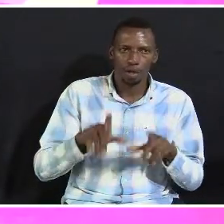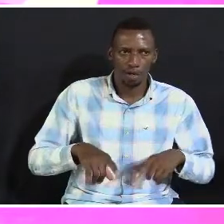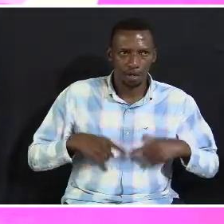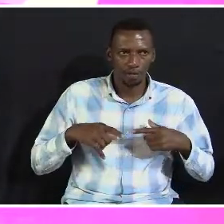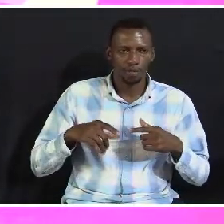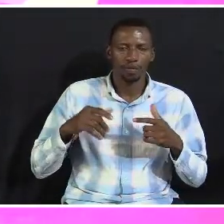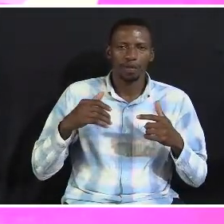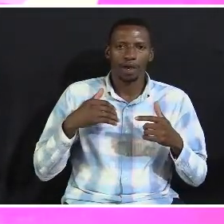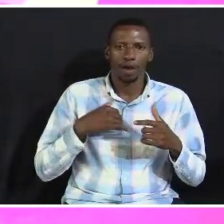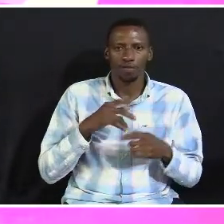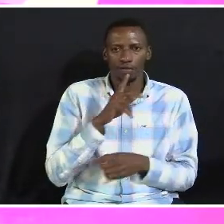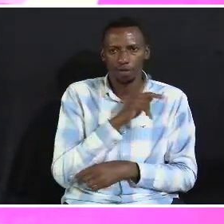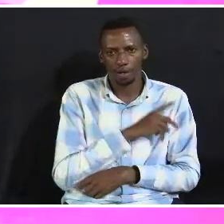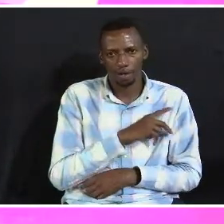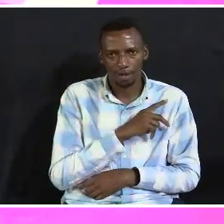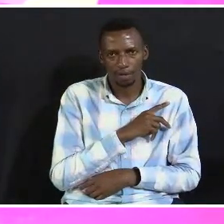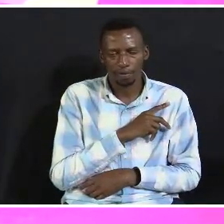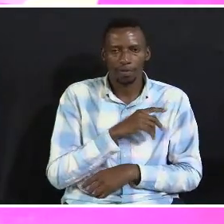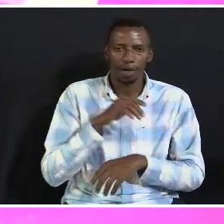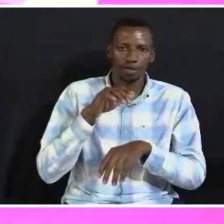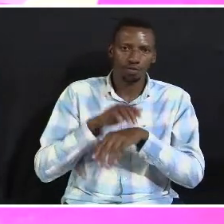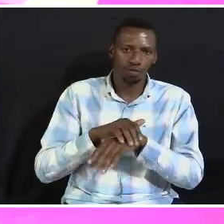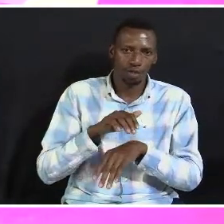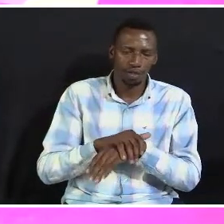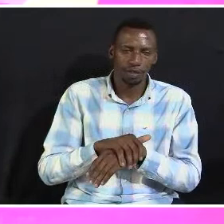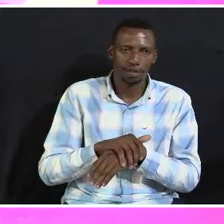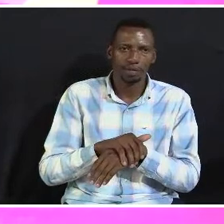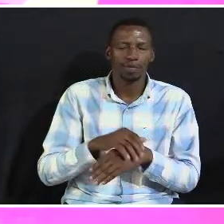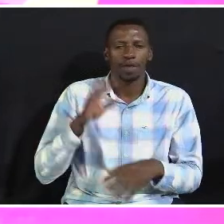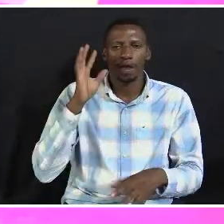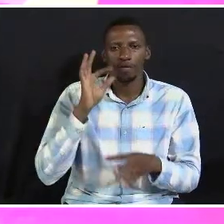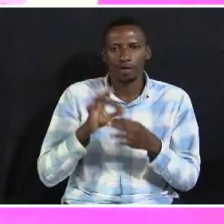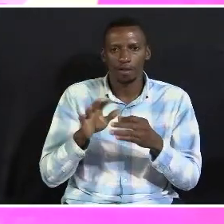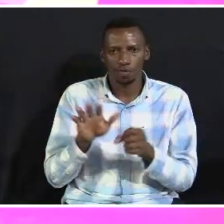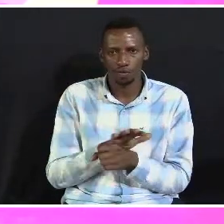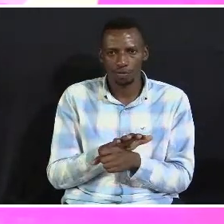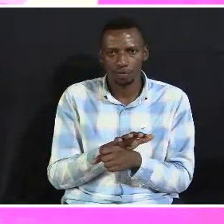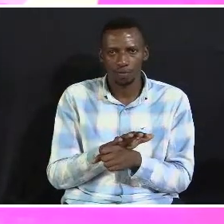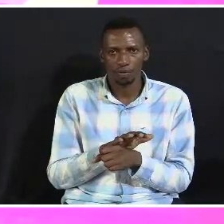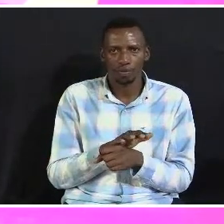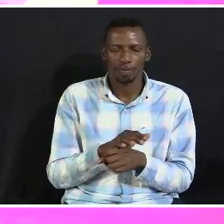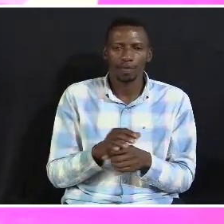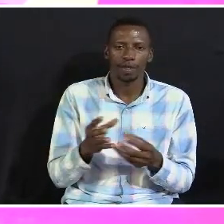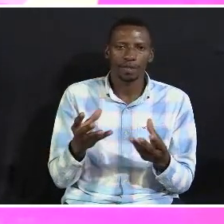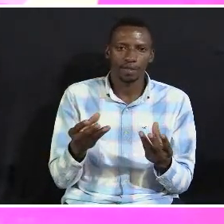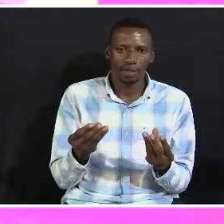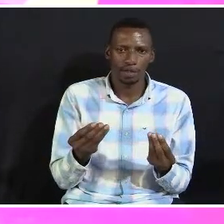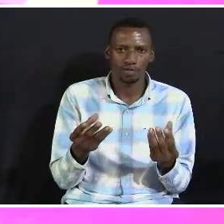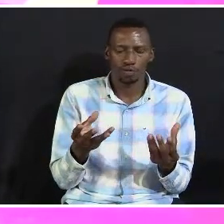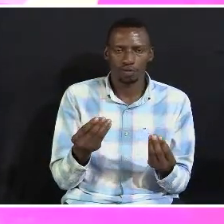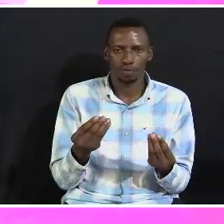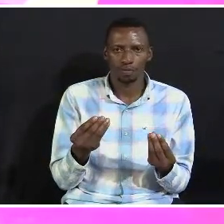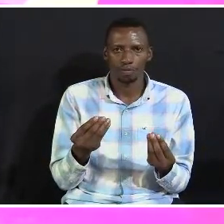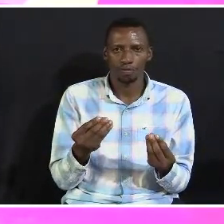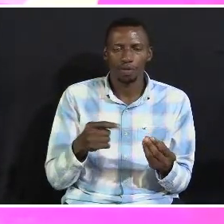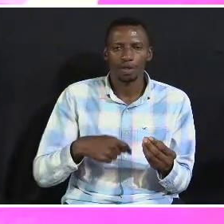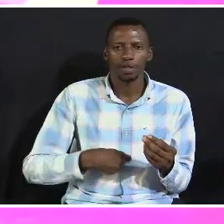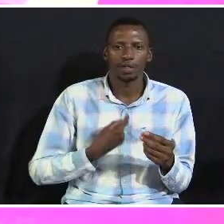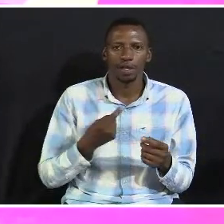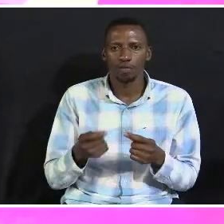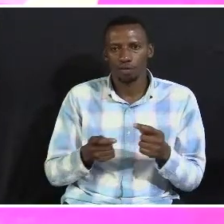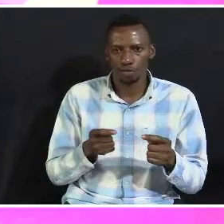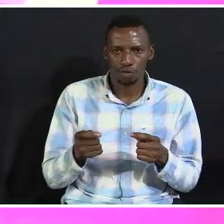there is kindness, there is goodness, there is faithfulness, there is gentleness, there is